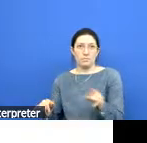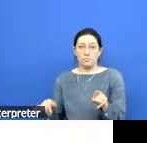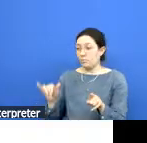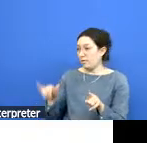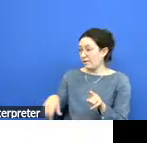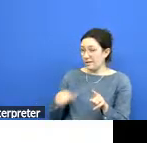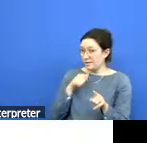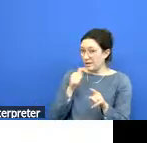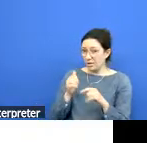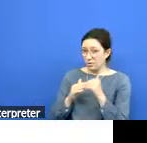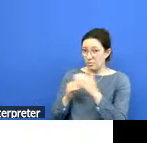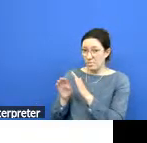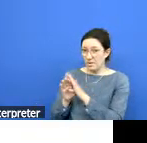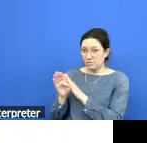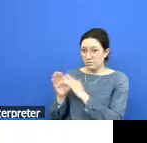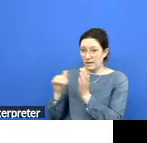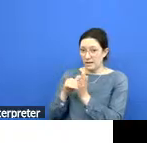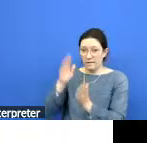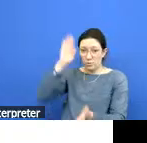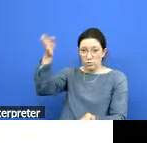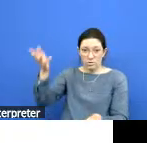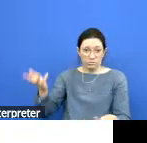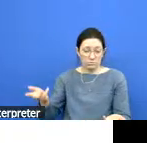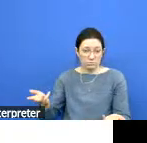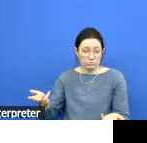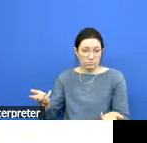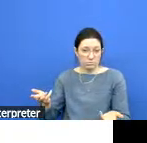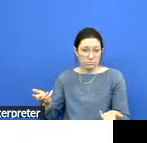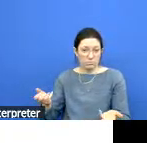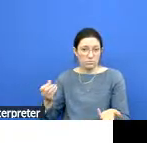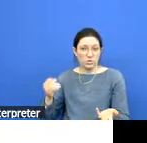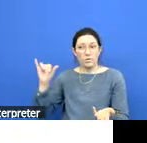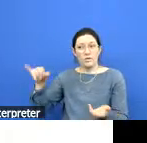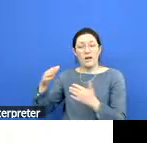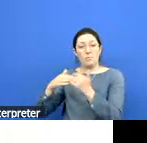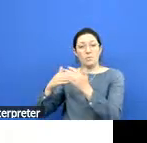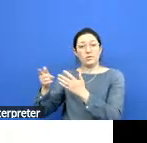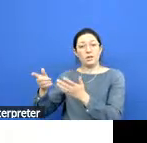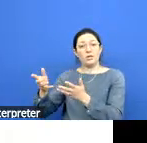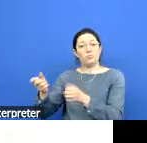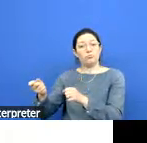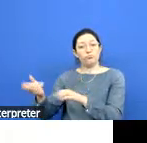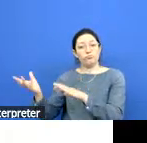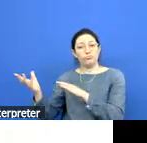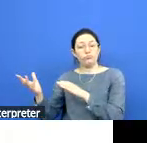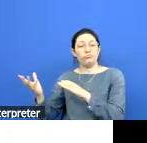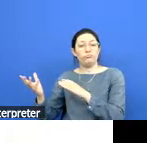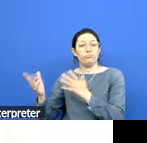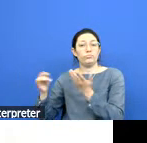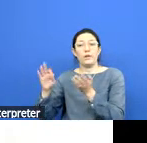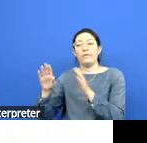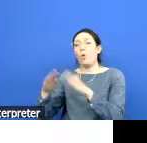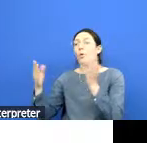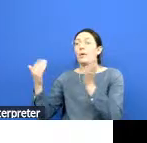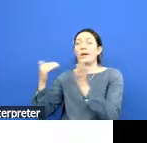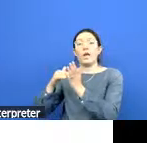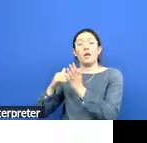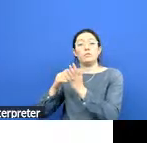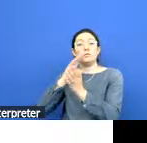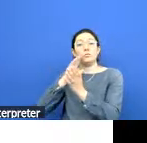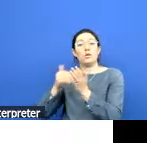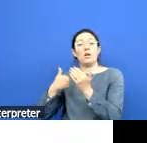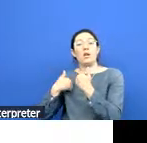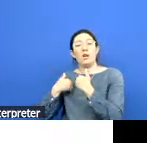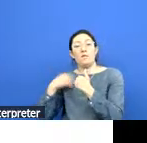as well as part of a future? So if that building's at capacity, you're going to have 506 employees on top of